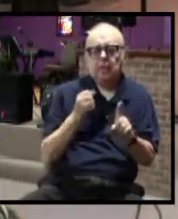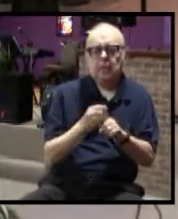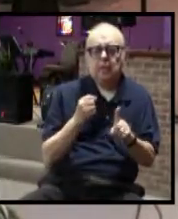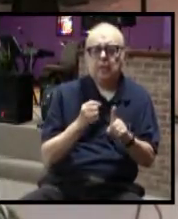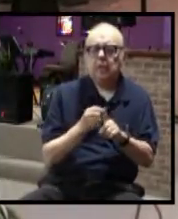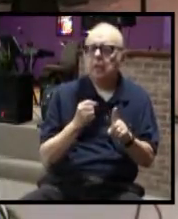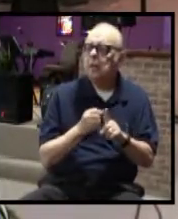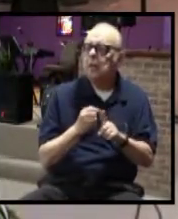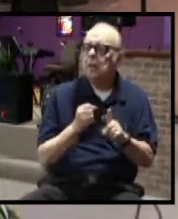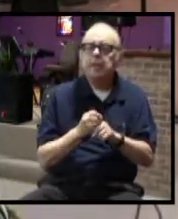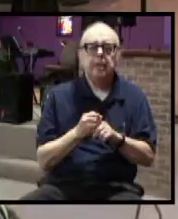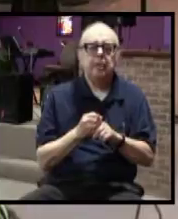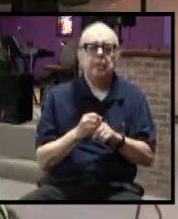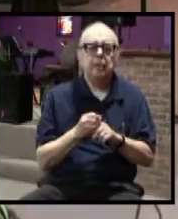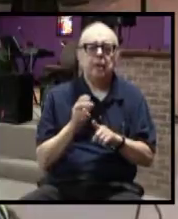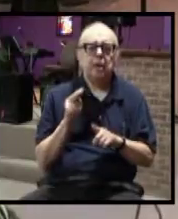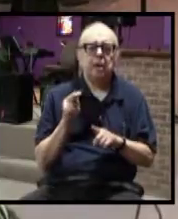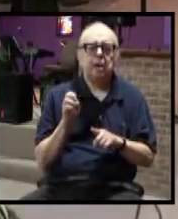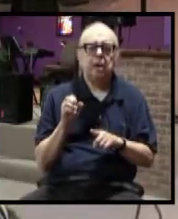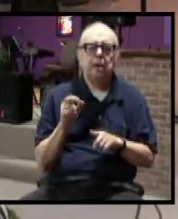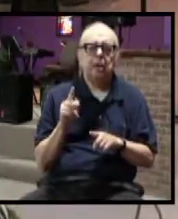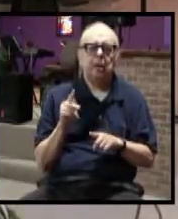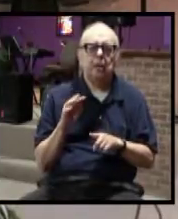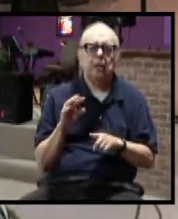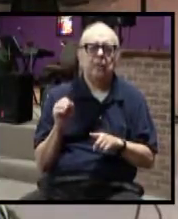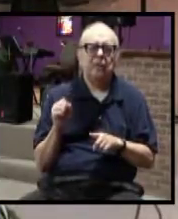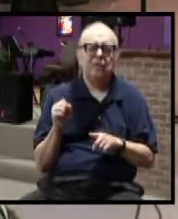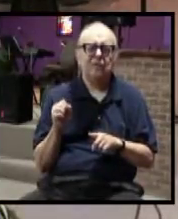It also attacked your peripheral nerves.